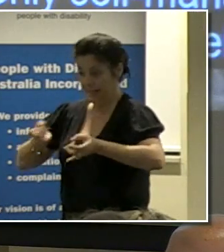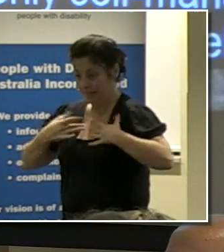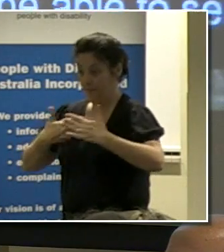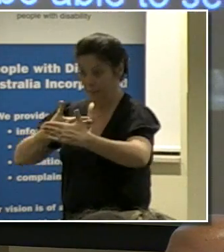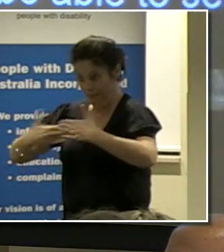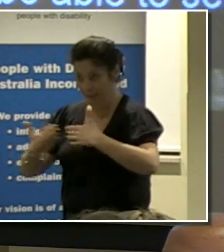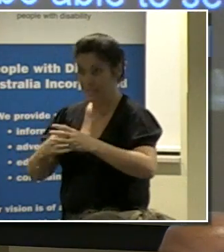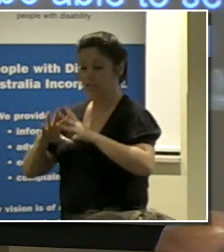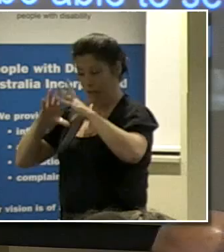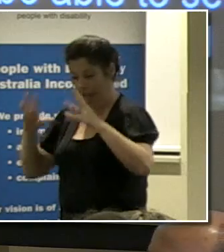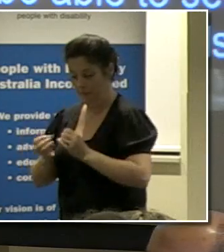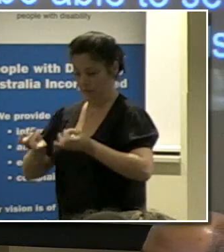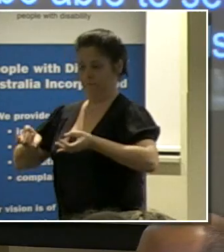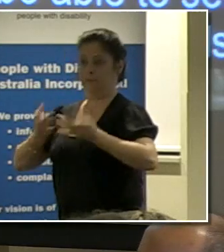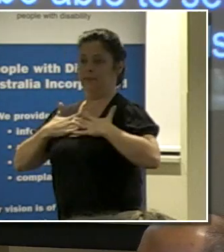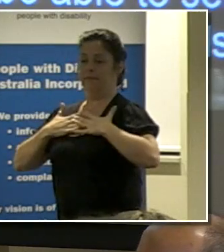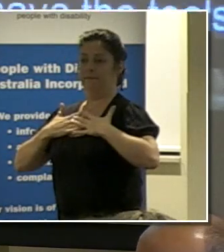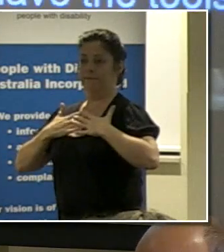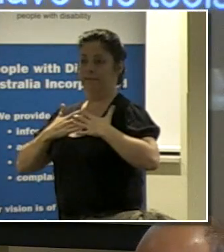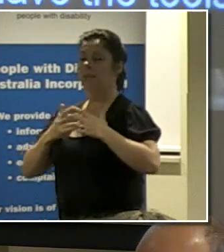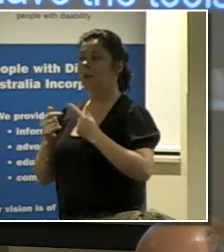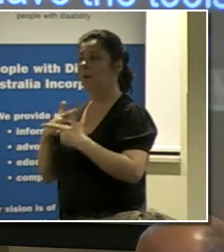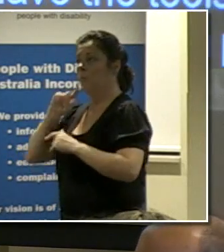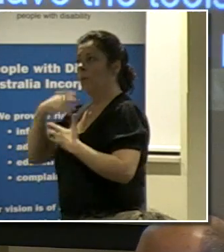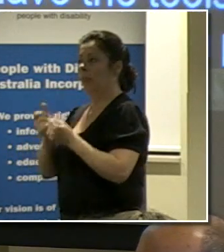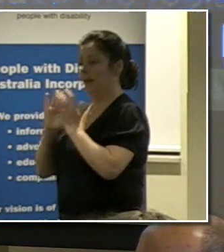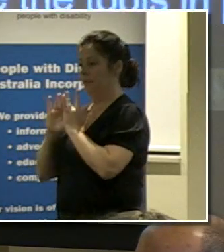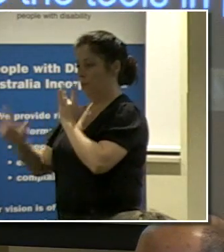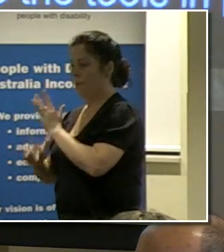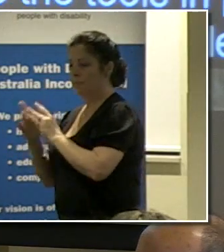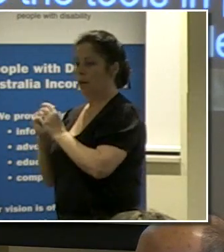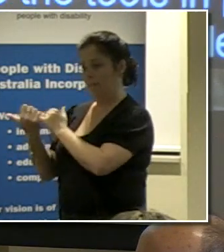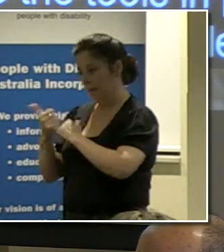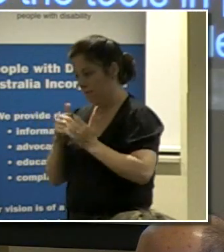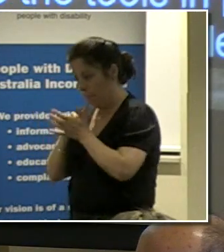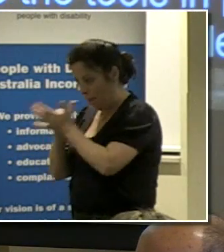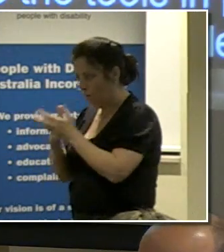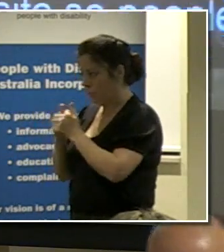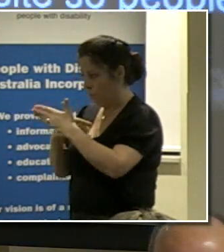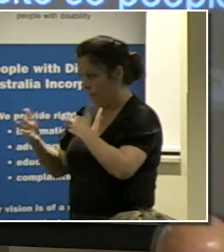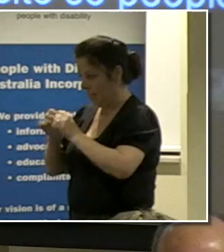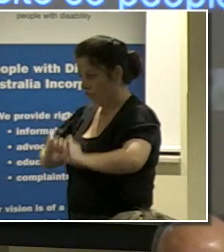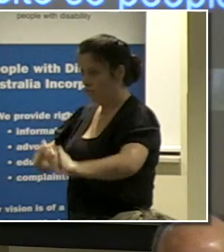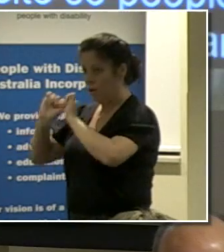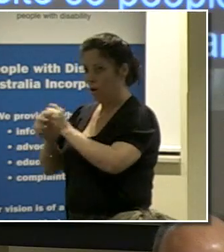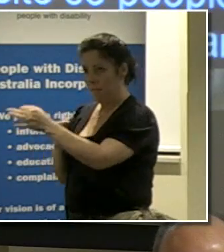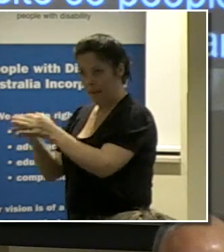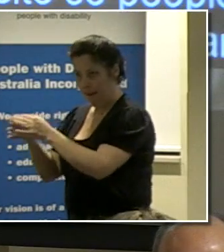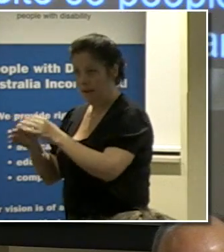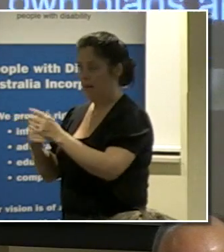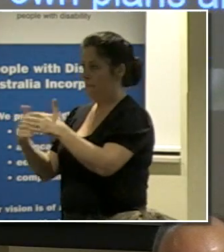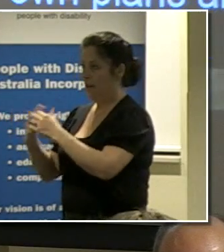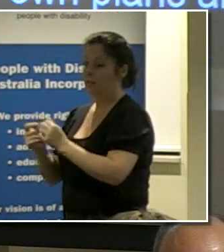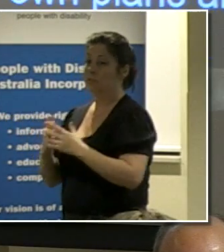the website that people can develop their own plans and then manage their own plans. Our target is to increase that